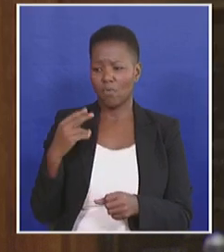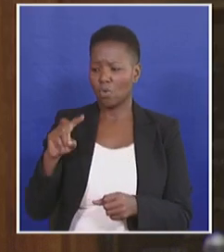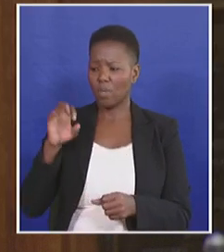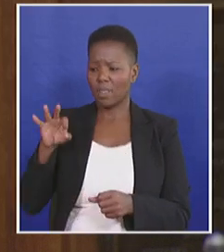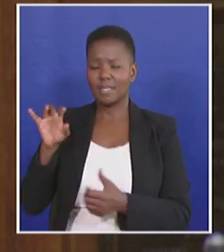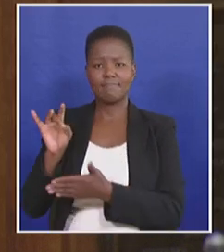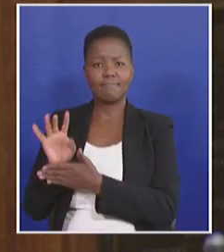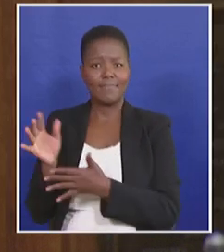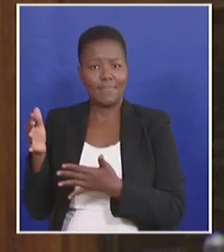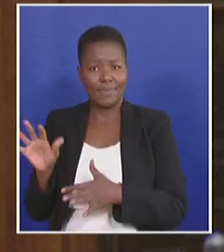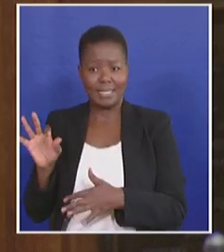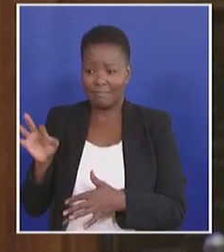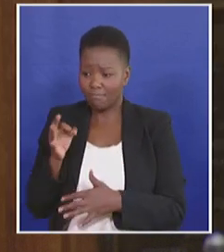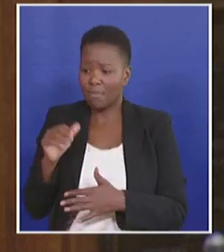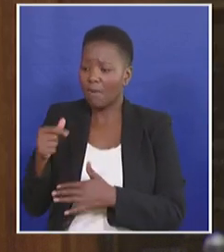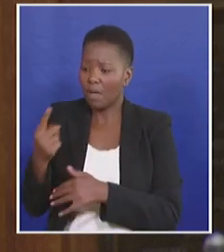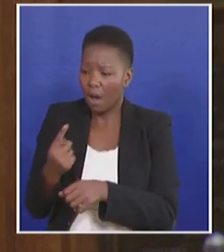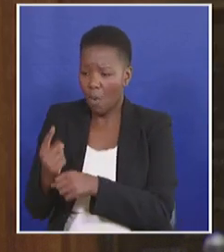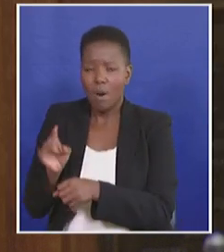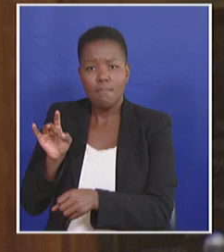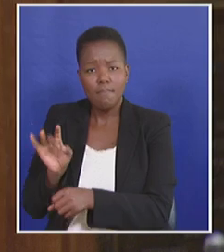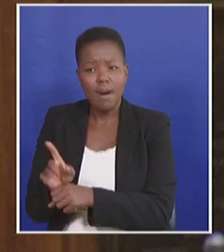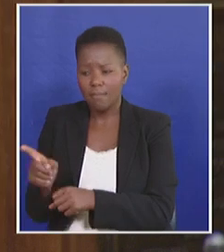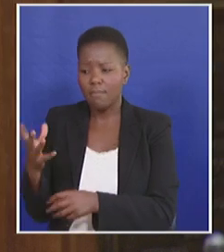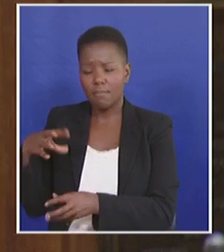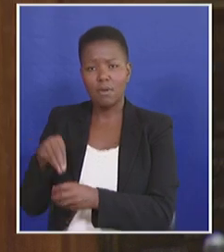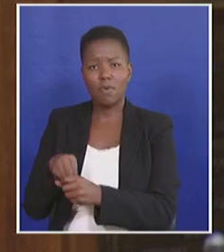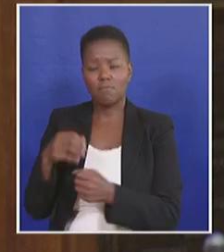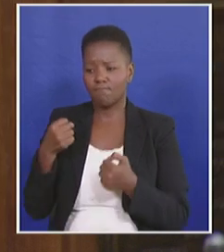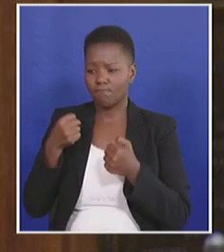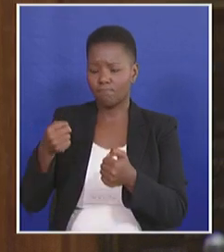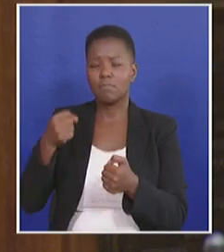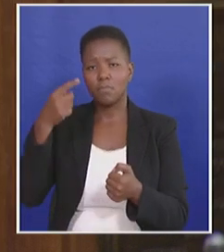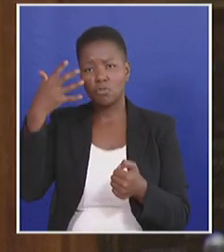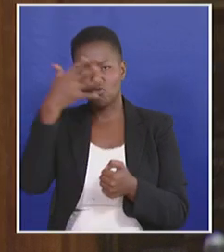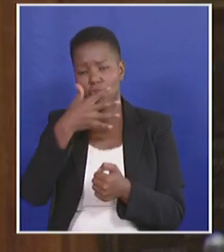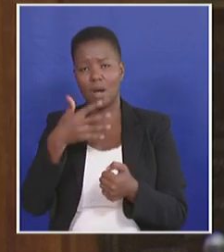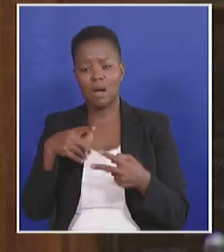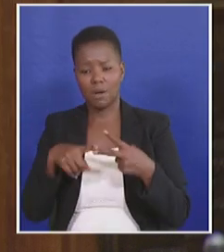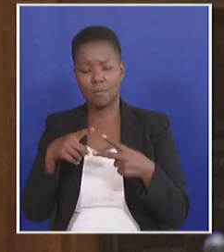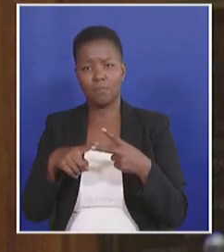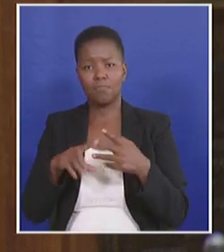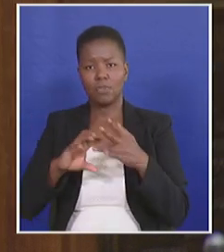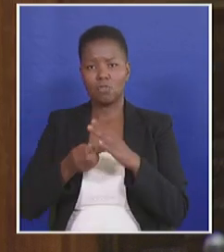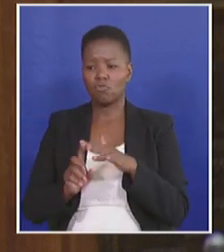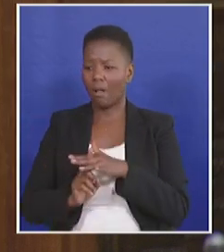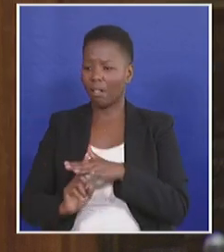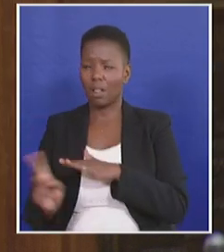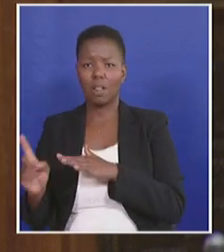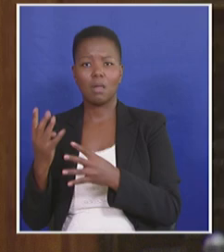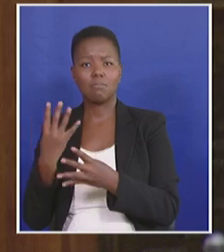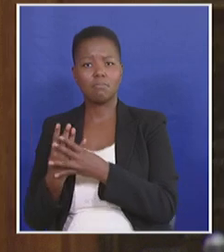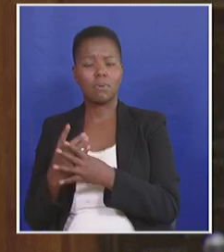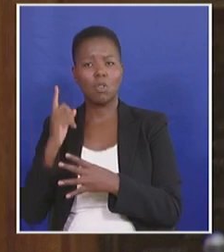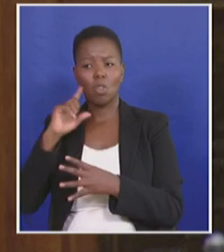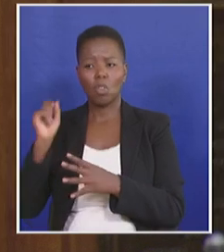after being first appointed, previously being charged with drunk driving, attempting to escape under custody, and defeating the ends